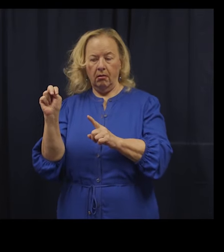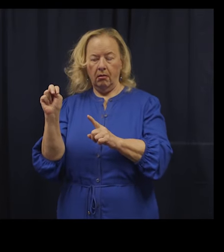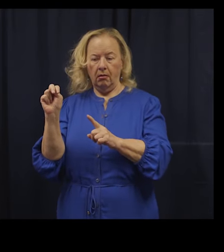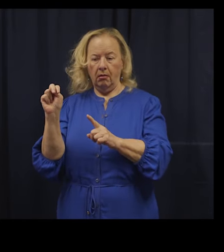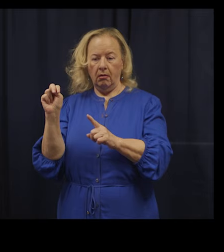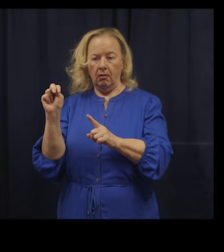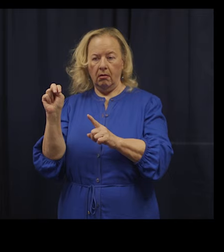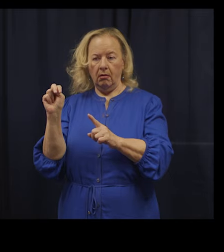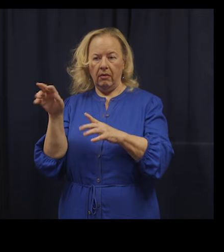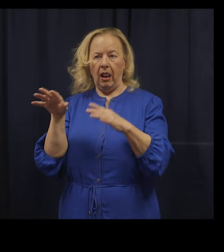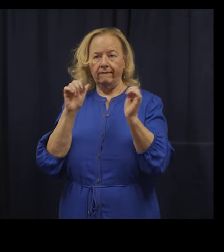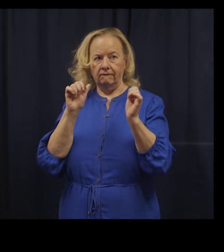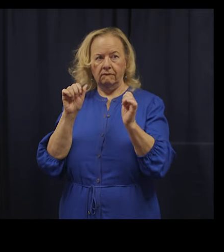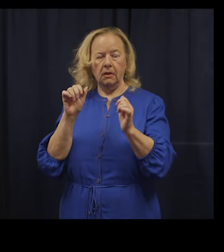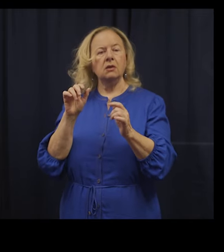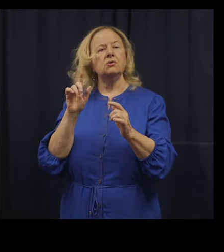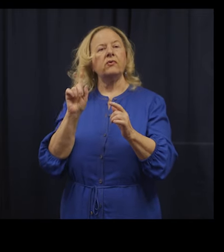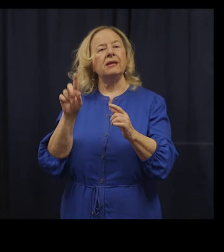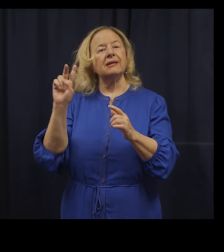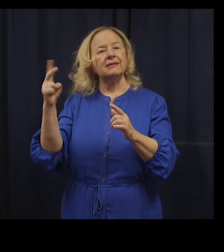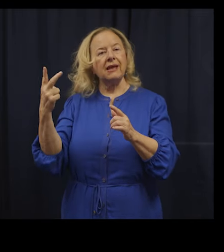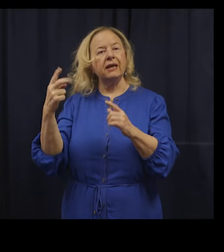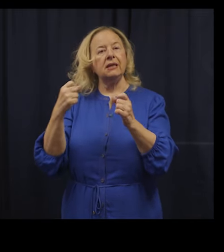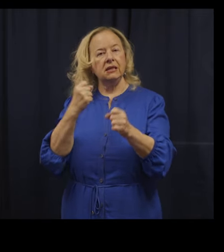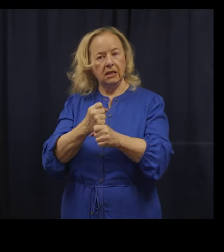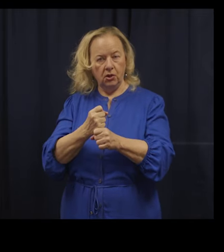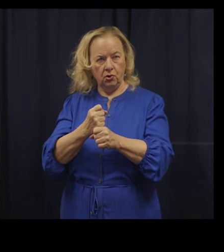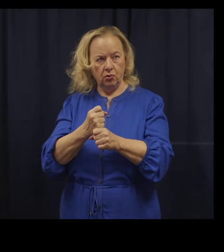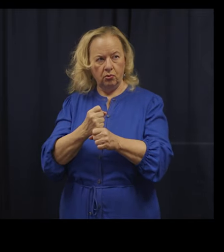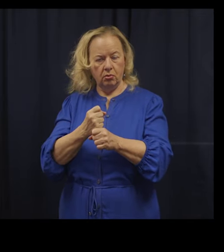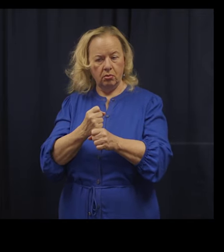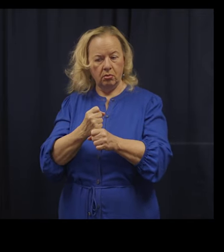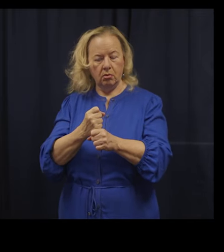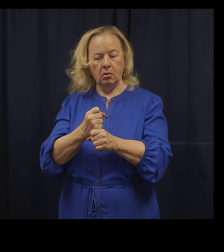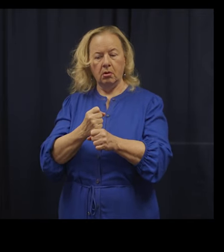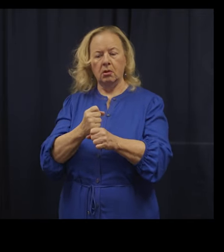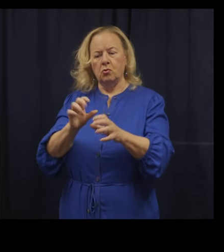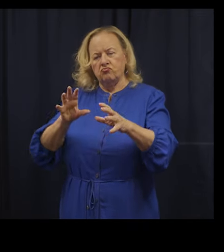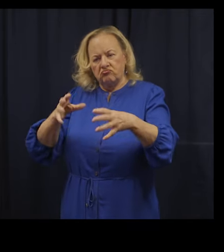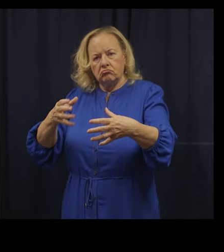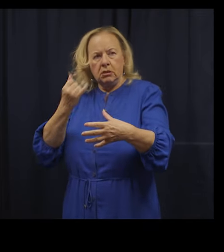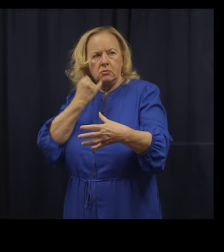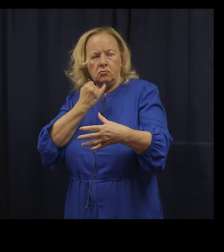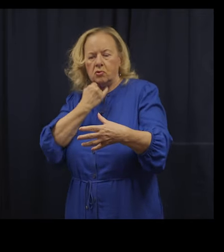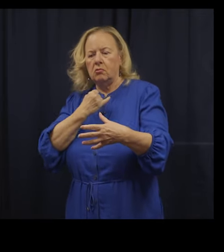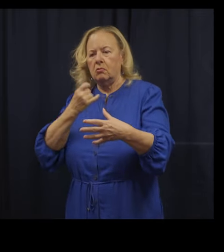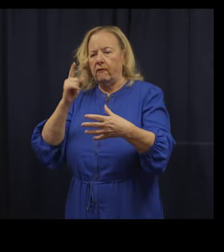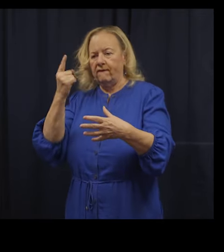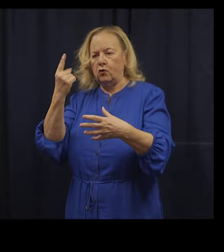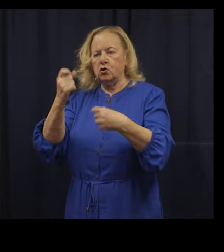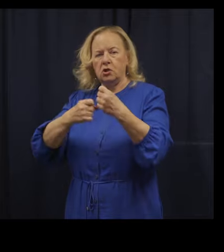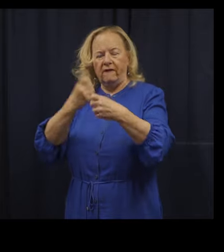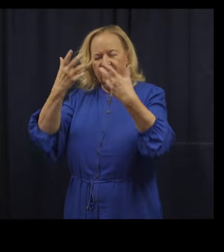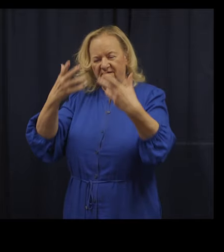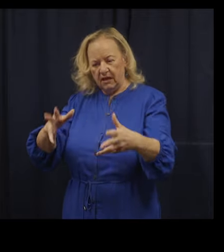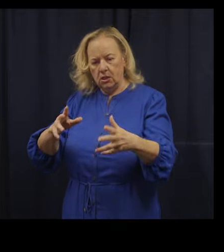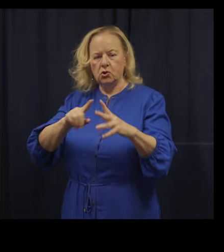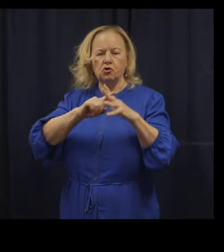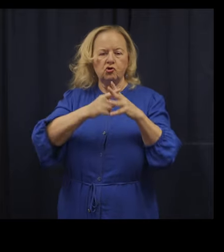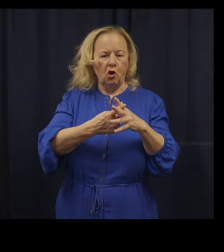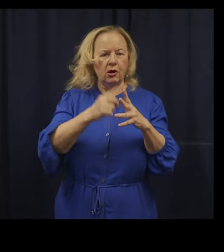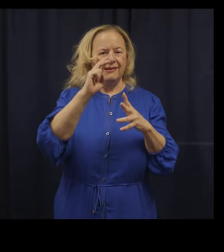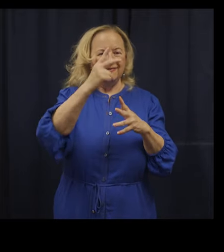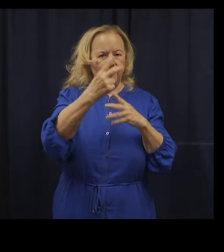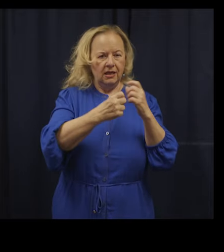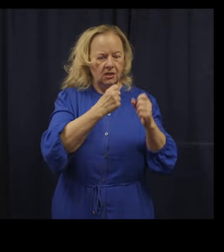in Nisan. So this is the second year, okay, so they've had their first year is done. They've just begun the second year.